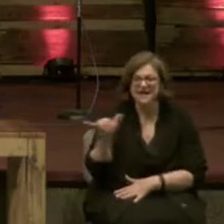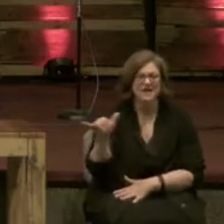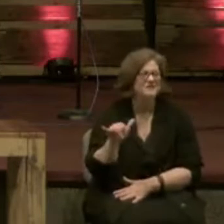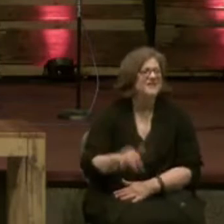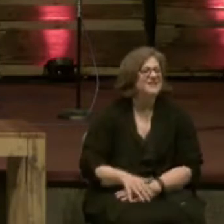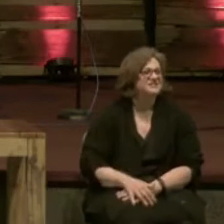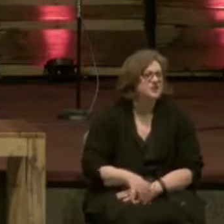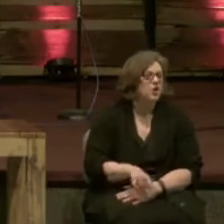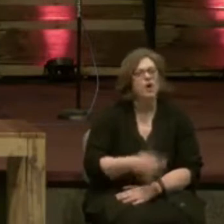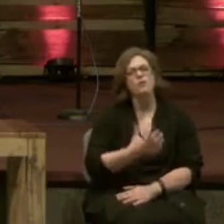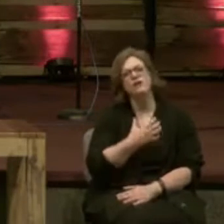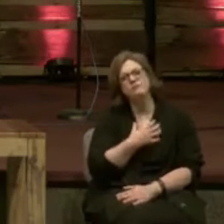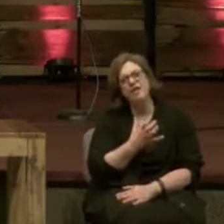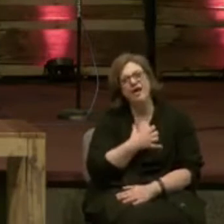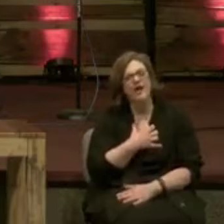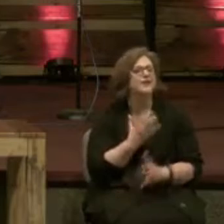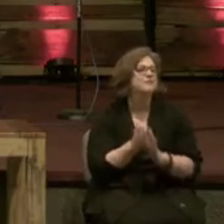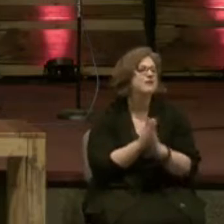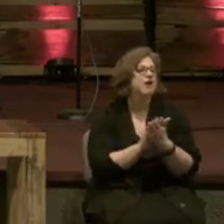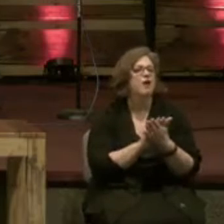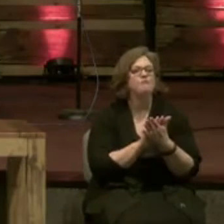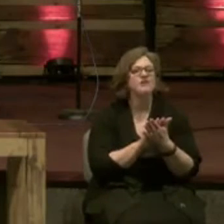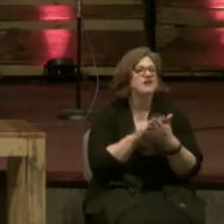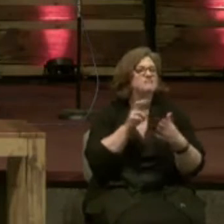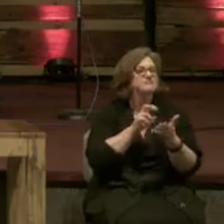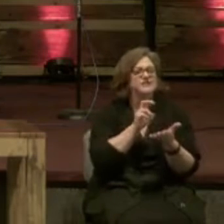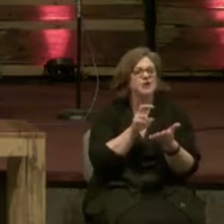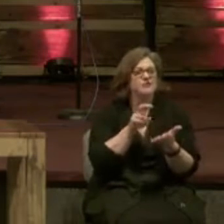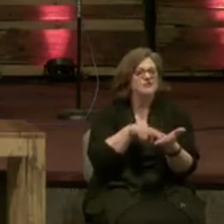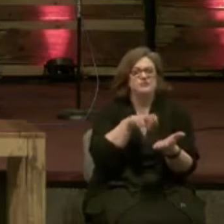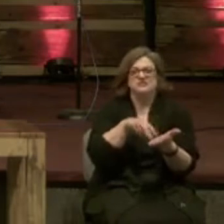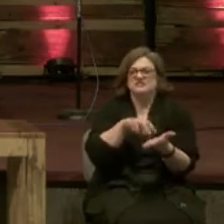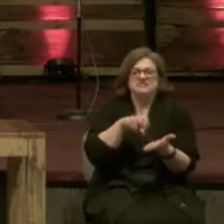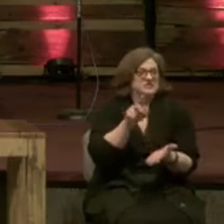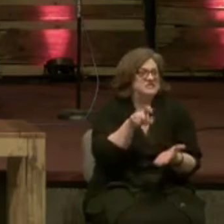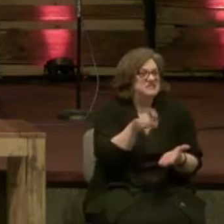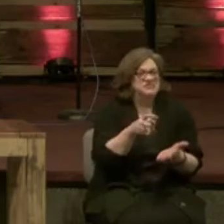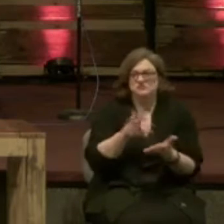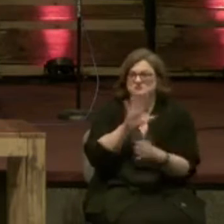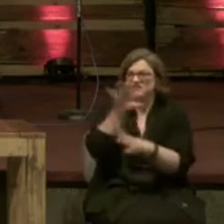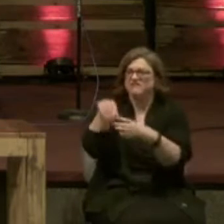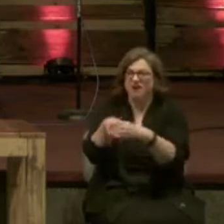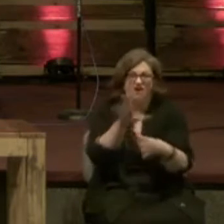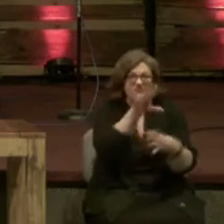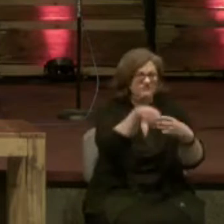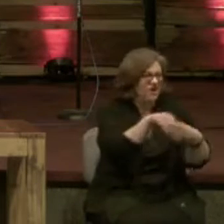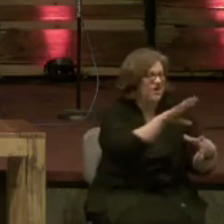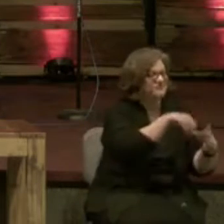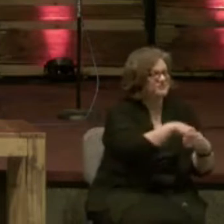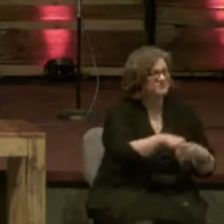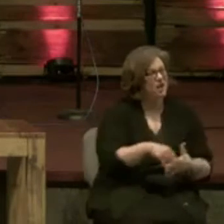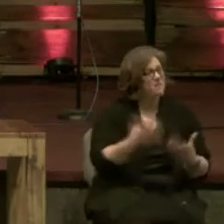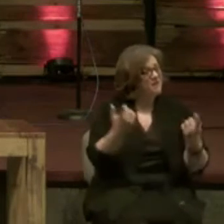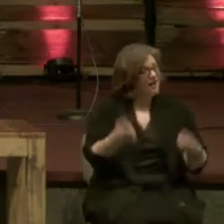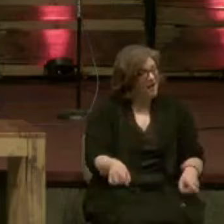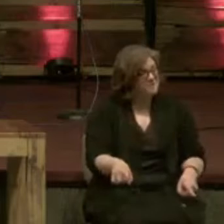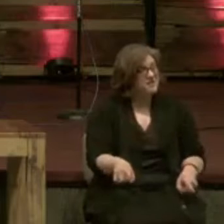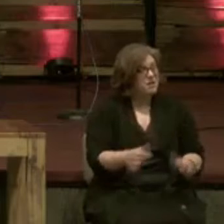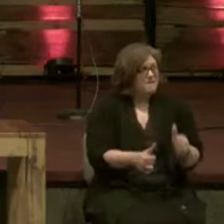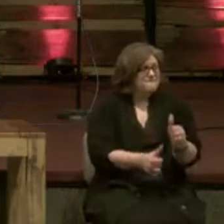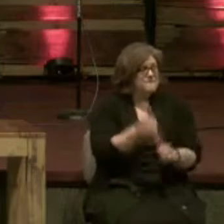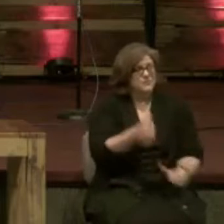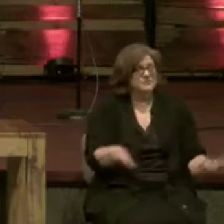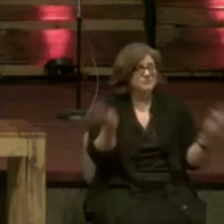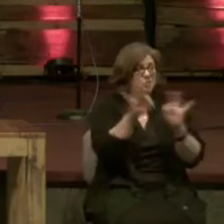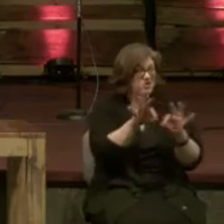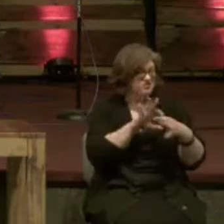we grow more and more restless. Our restlessness, our hurry ends up crowding out the most important relationships in our lives. It crowds